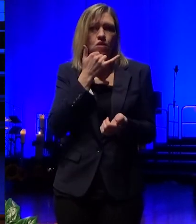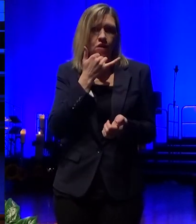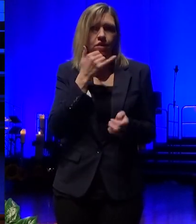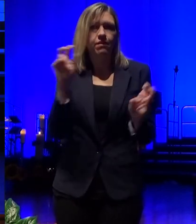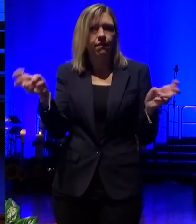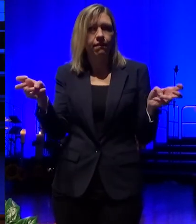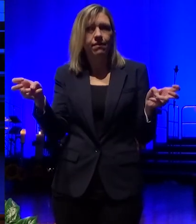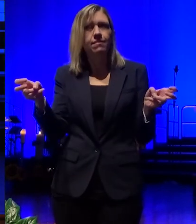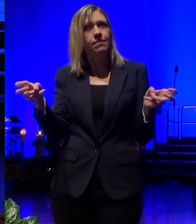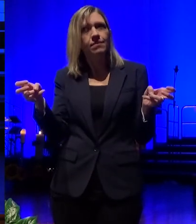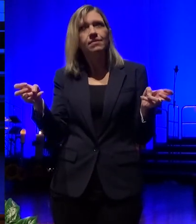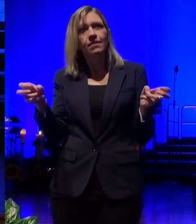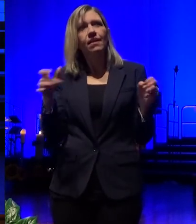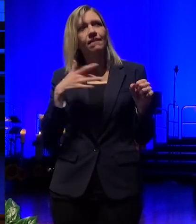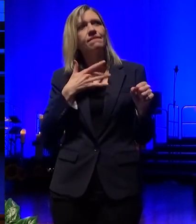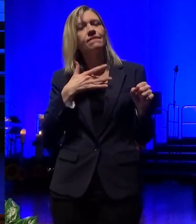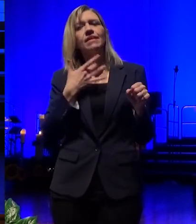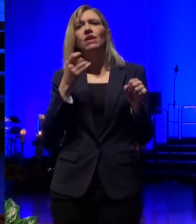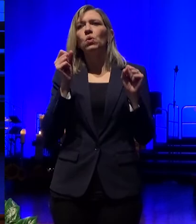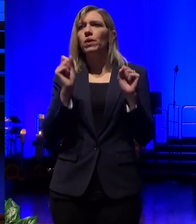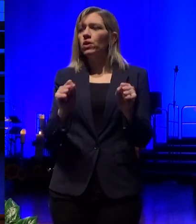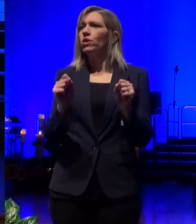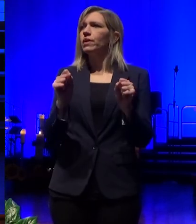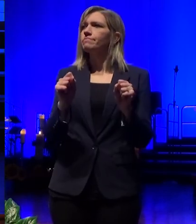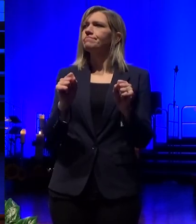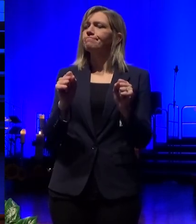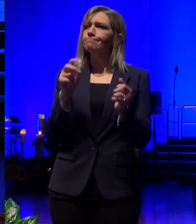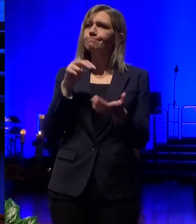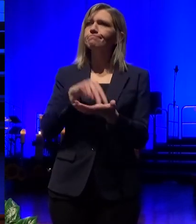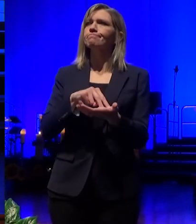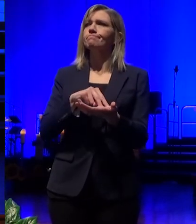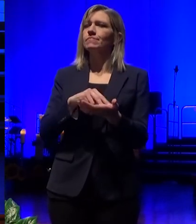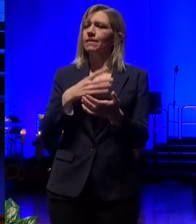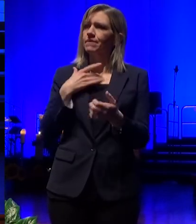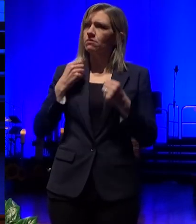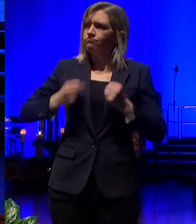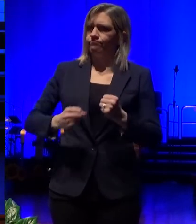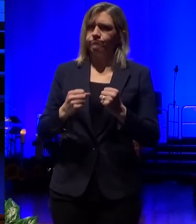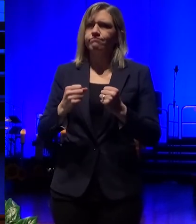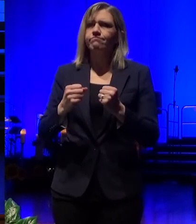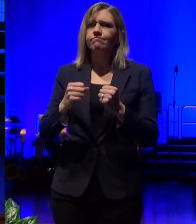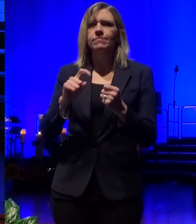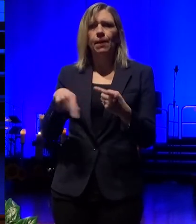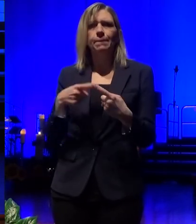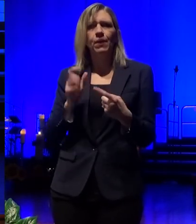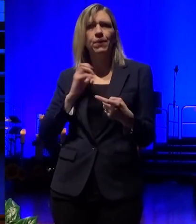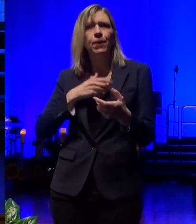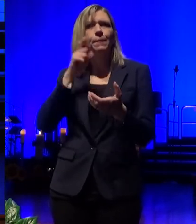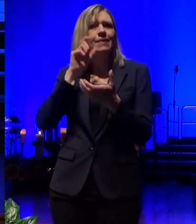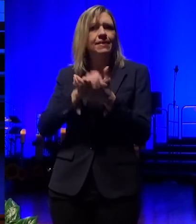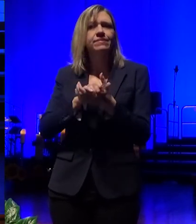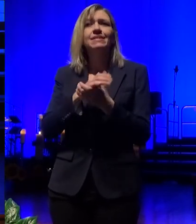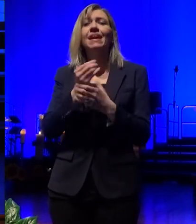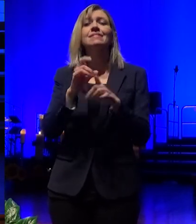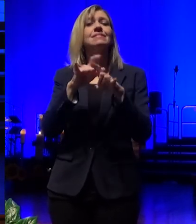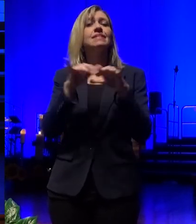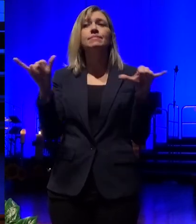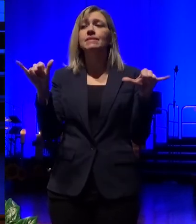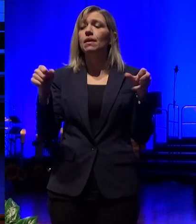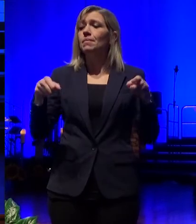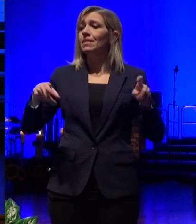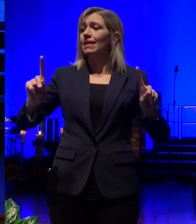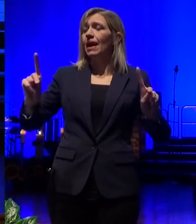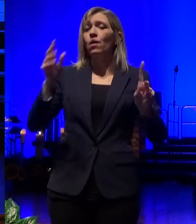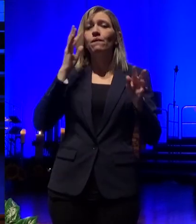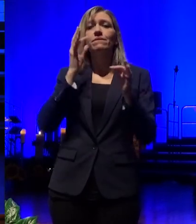And I feel that we can stand passionately in what we believe and at the same time allow our